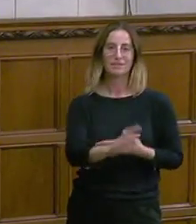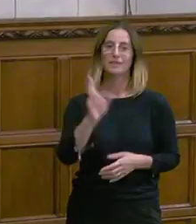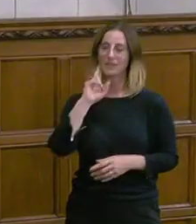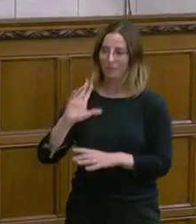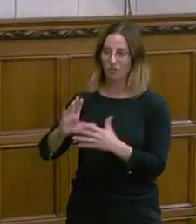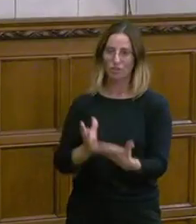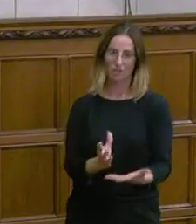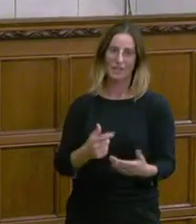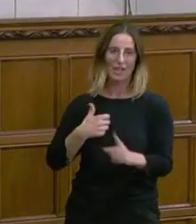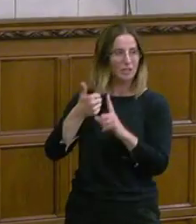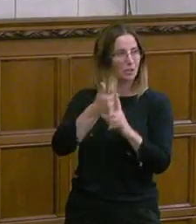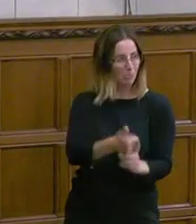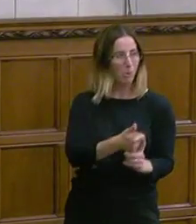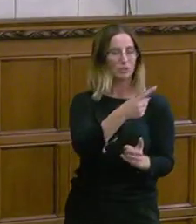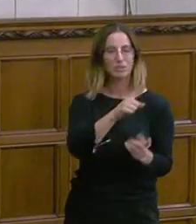Popular and Limehouse.